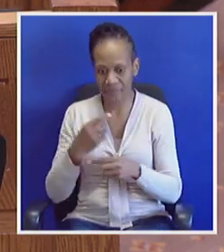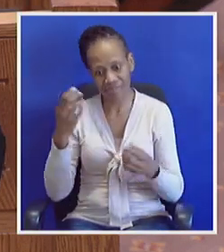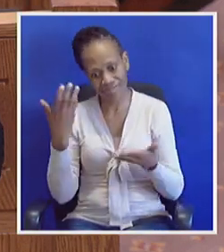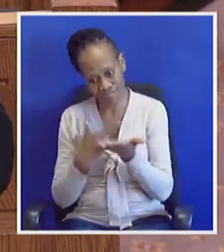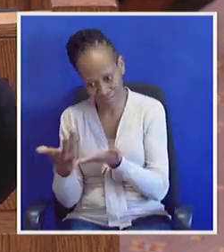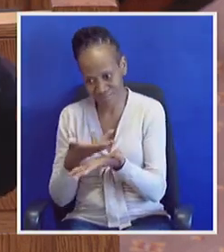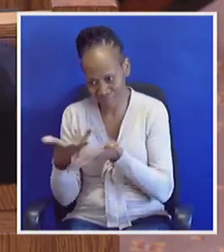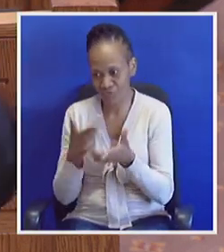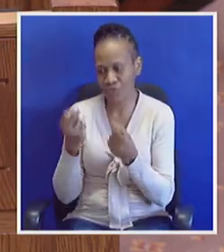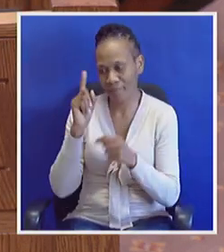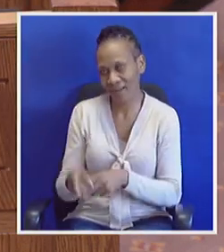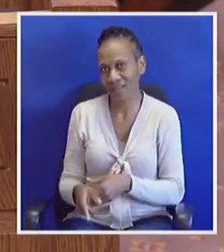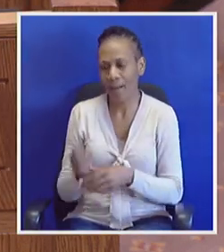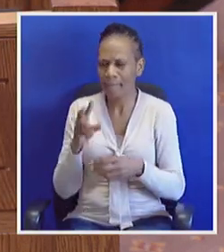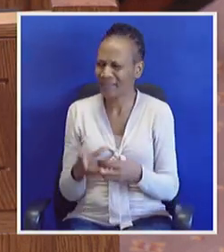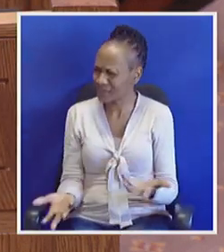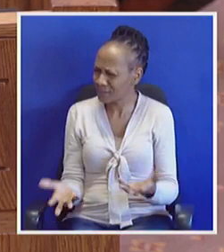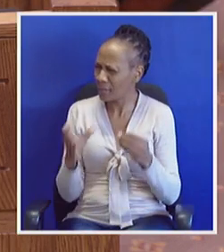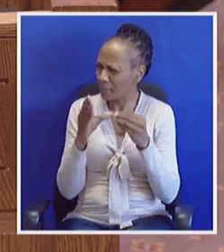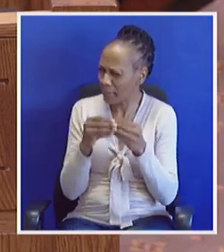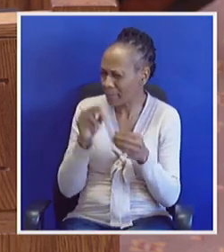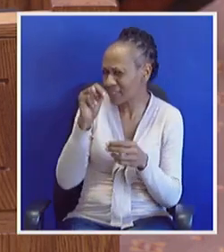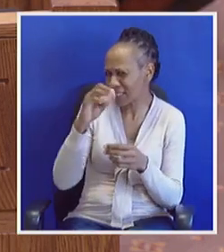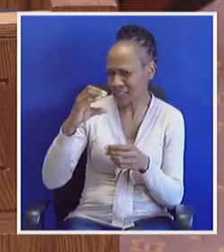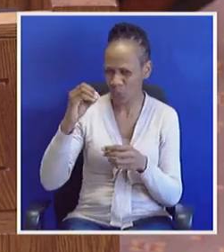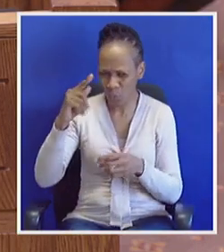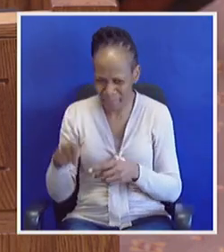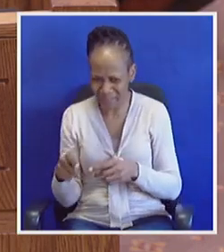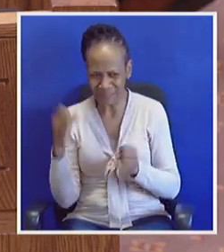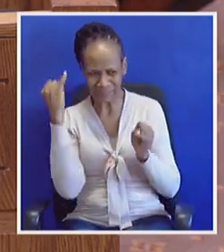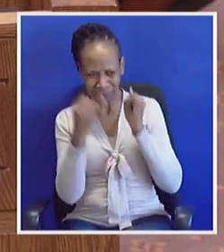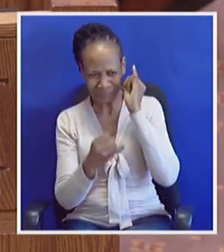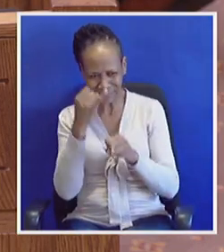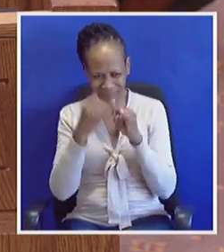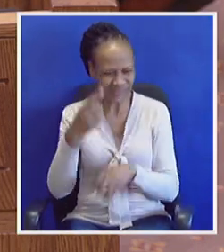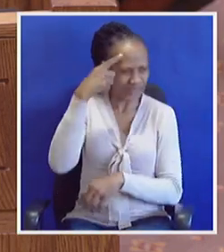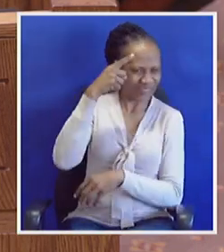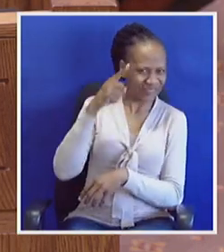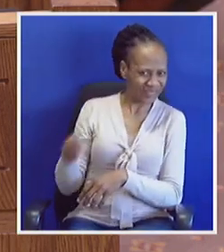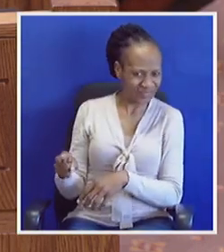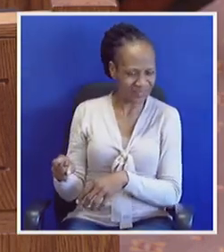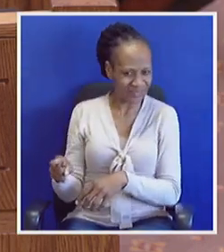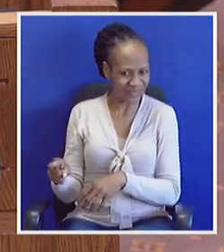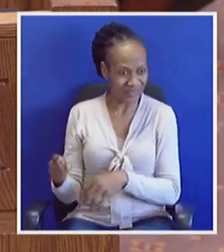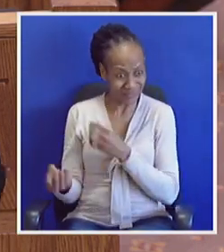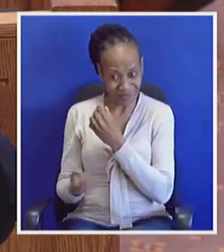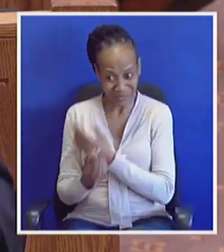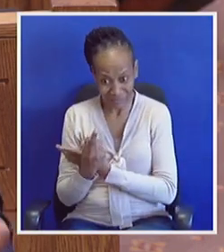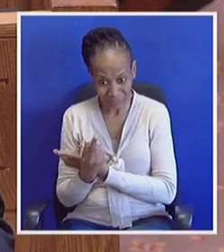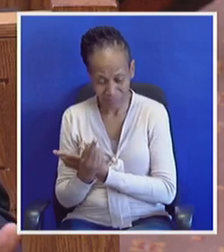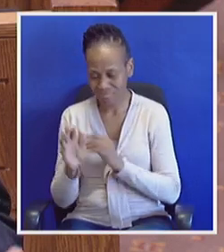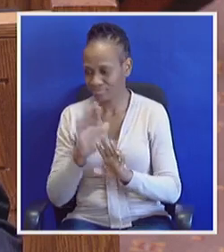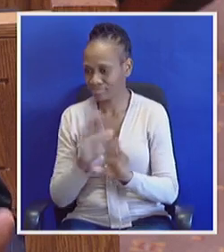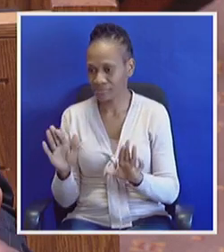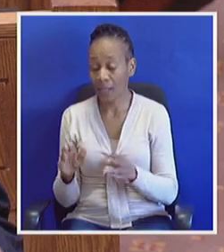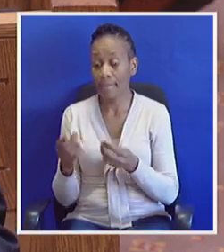of this House to demean, undermine, to be specific, what happened from the